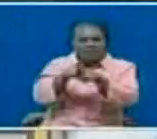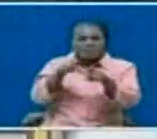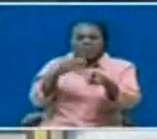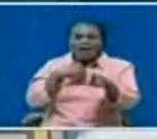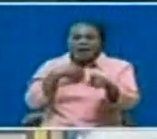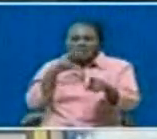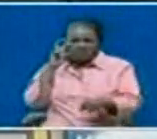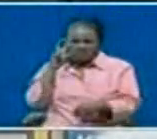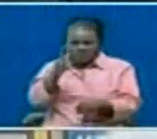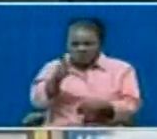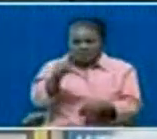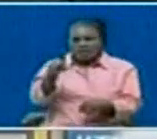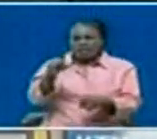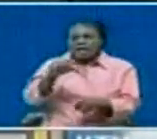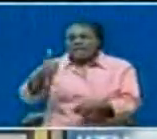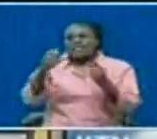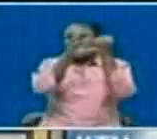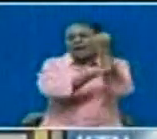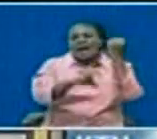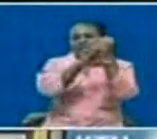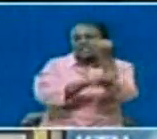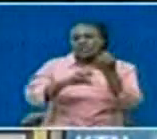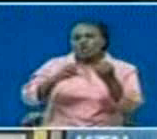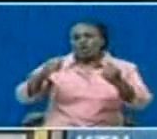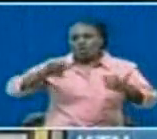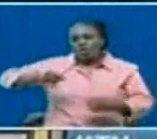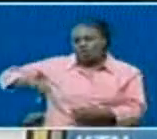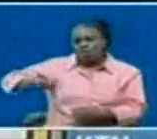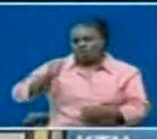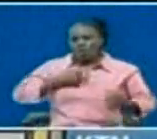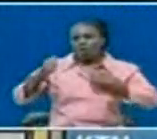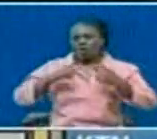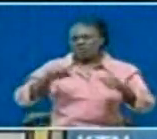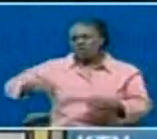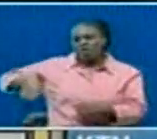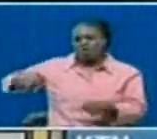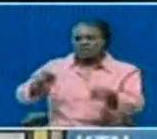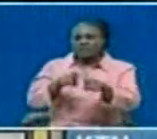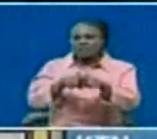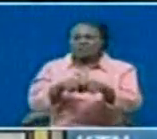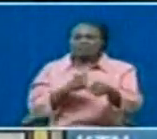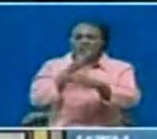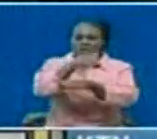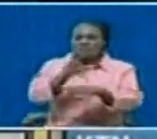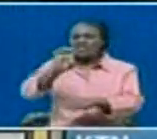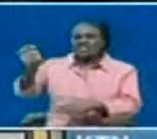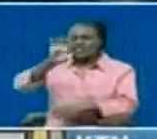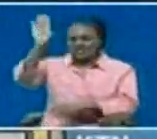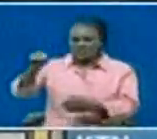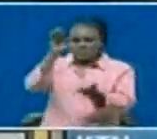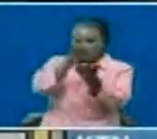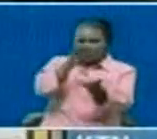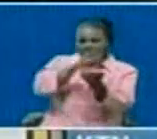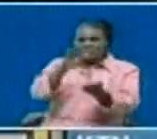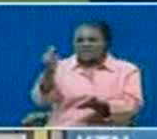markets in the continent like Zambia, Mozambique, the Democratic Republic of Congo, and Somalia as it seeks to grow its reach beyond East Africa and reduce reliance